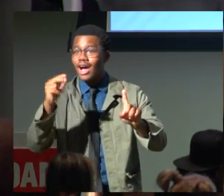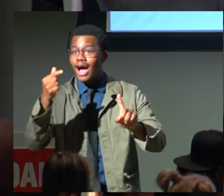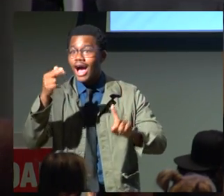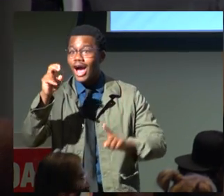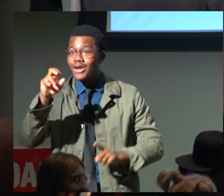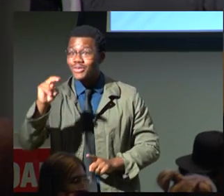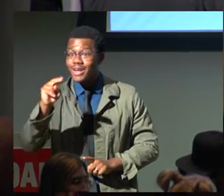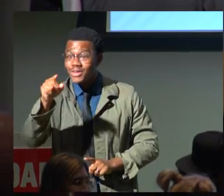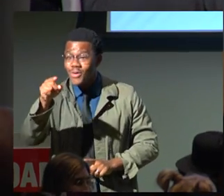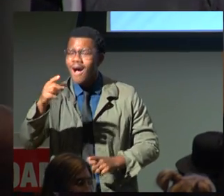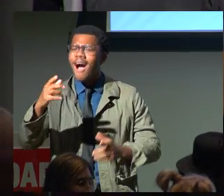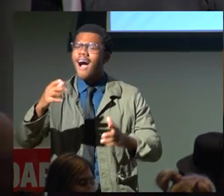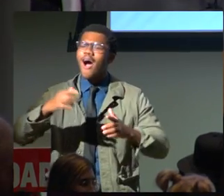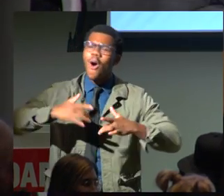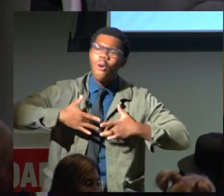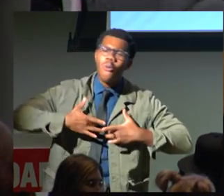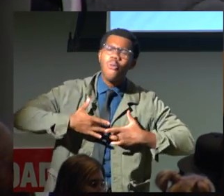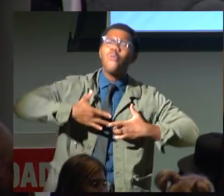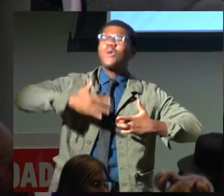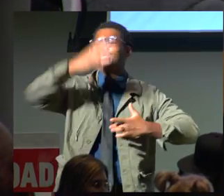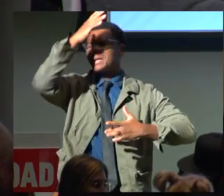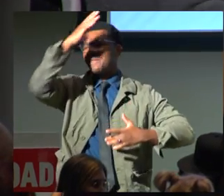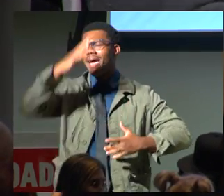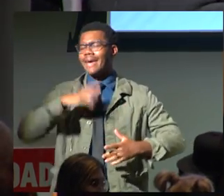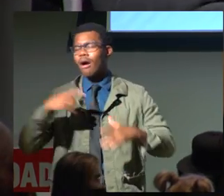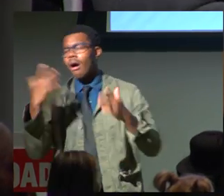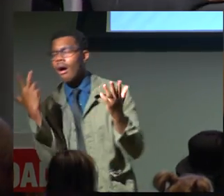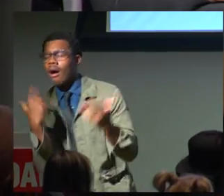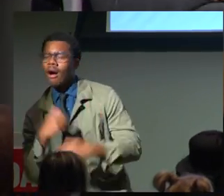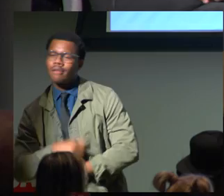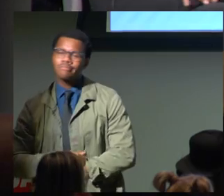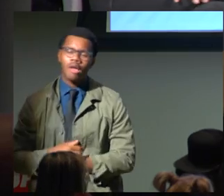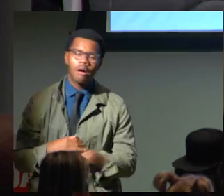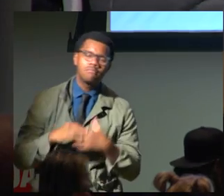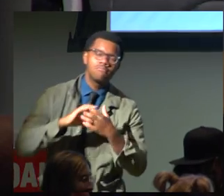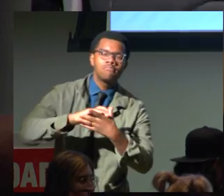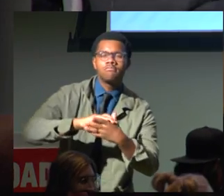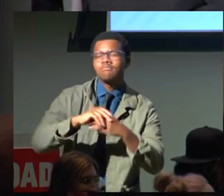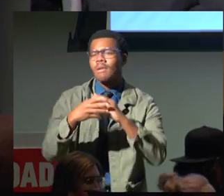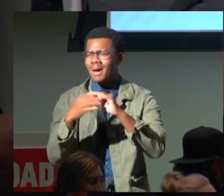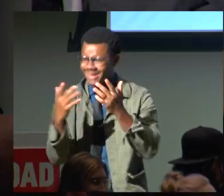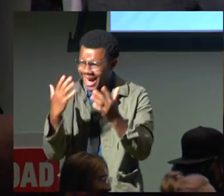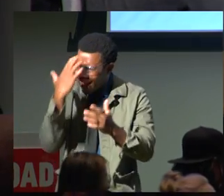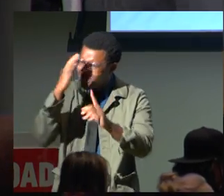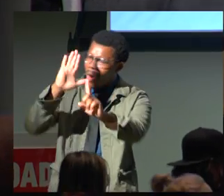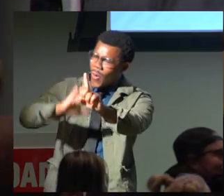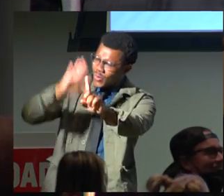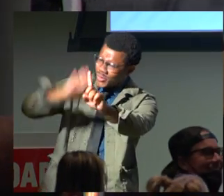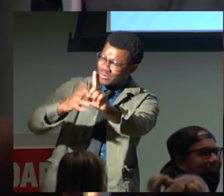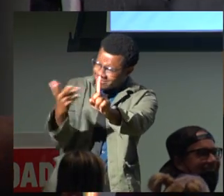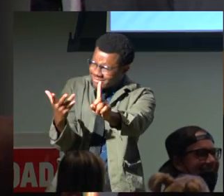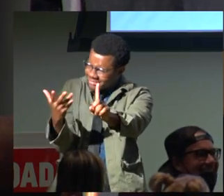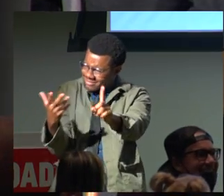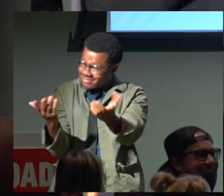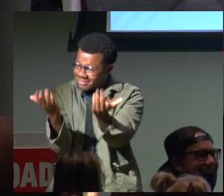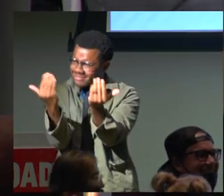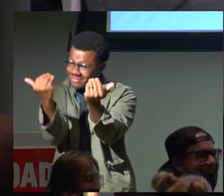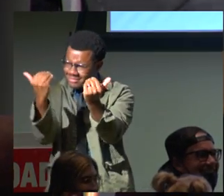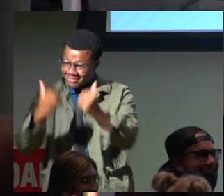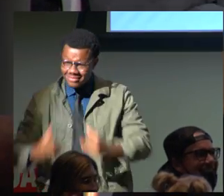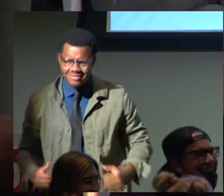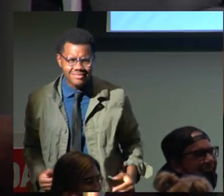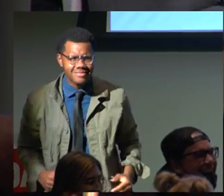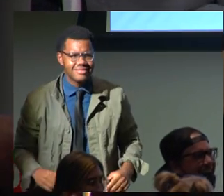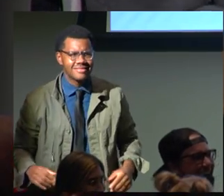man? He's trying to act like we don't know him. Oh, my God.